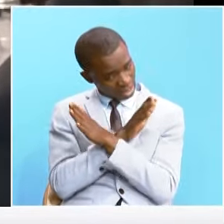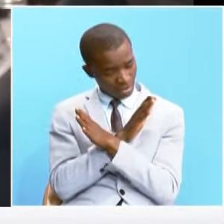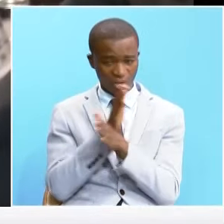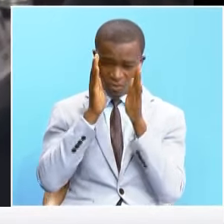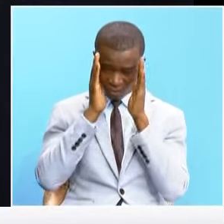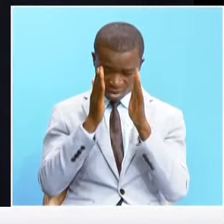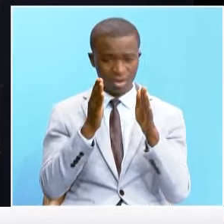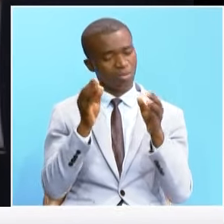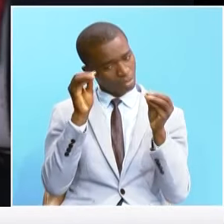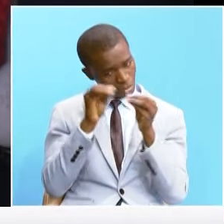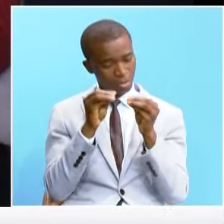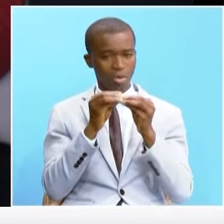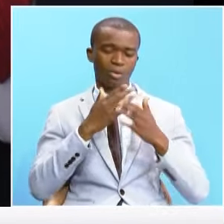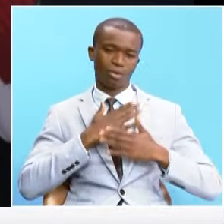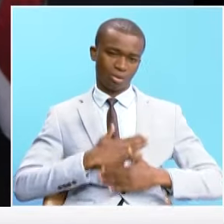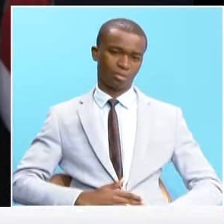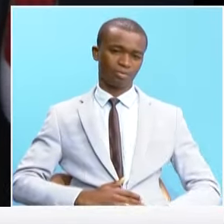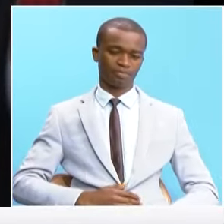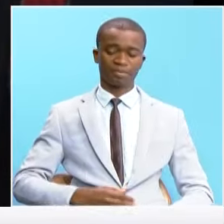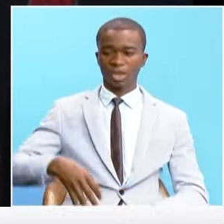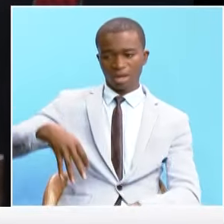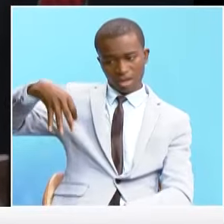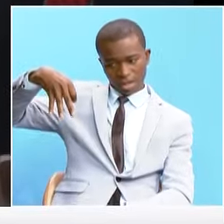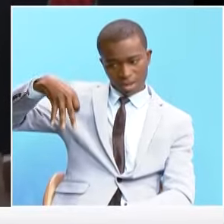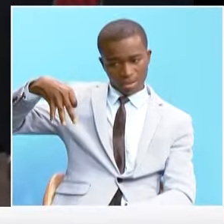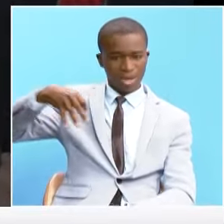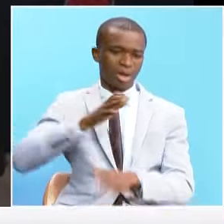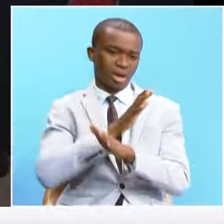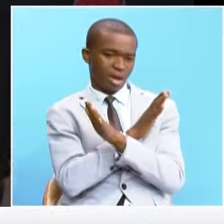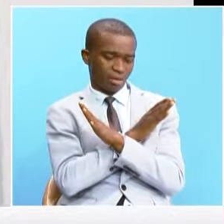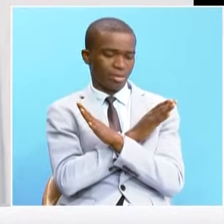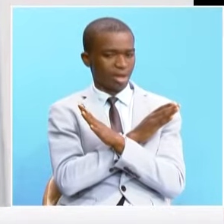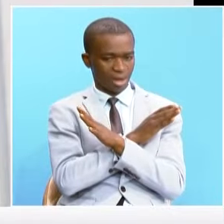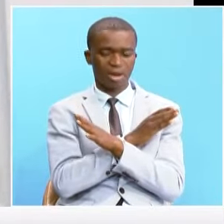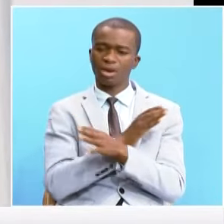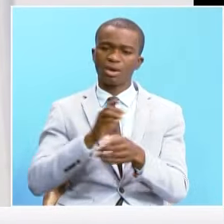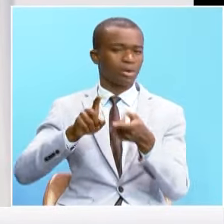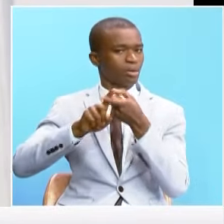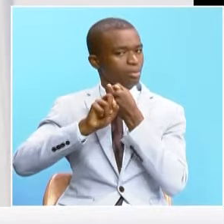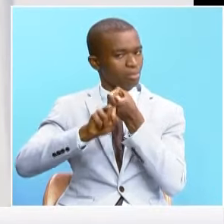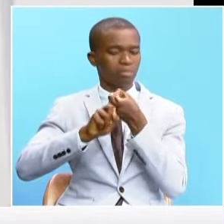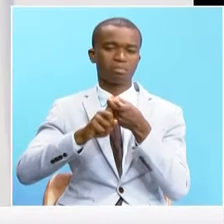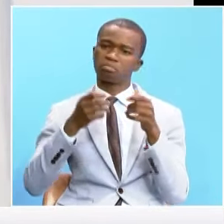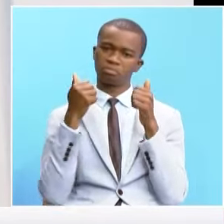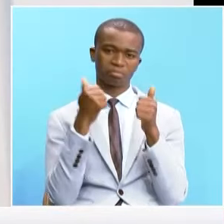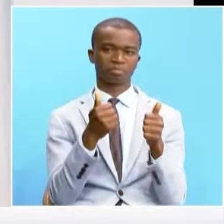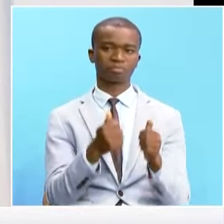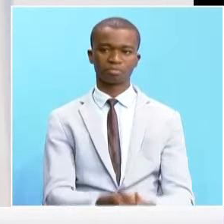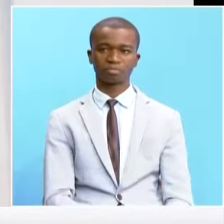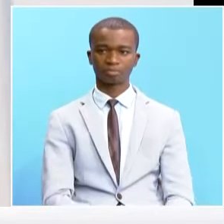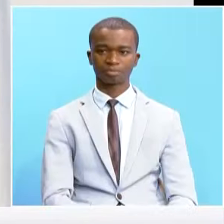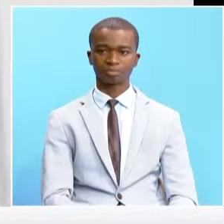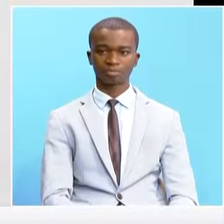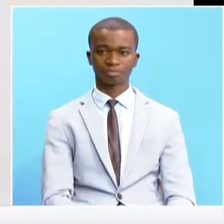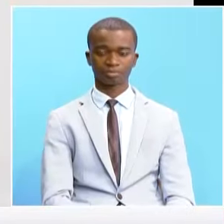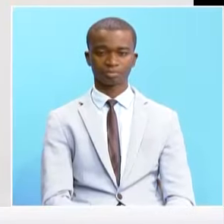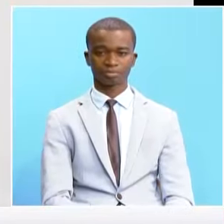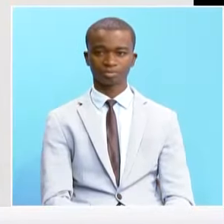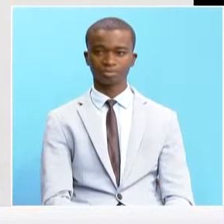Cooperation. Zambia and Namibia share long-standing excellent relations. Shilika Chabalengula for ZANIS in